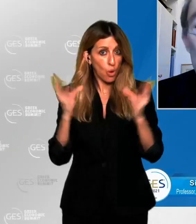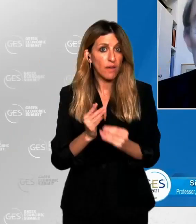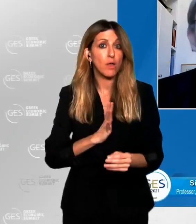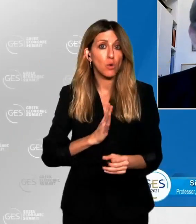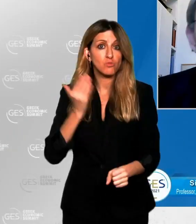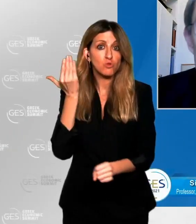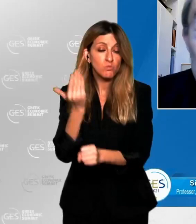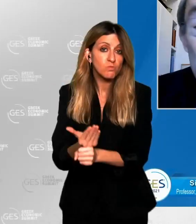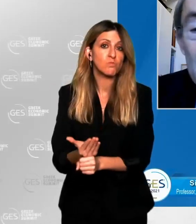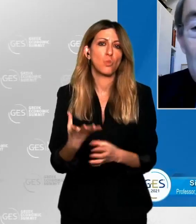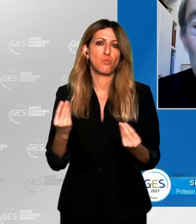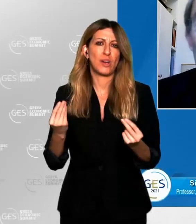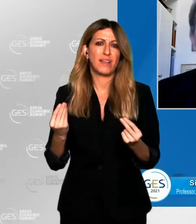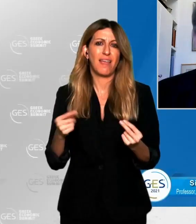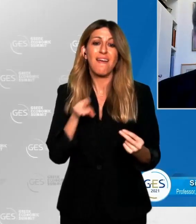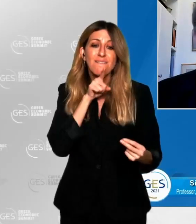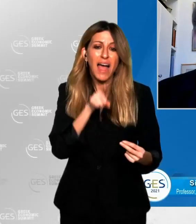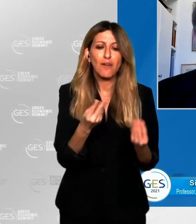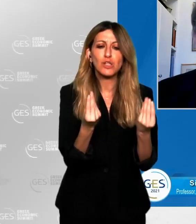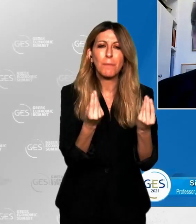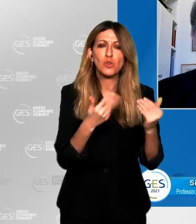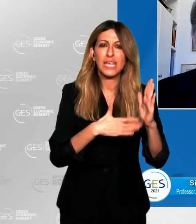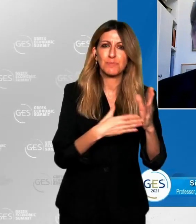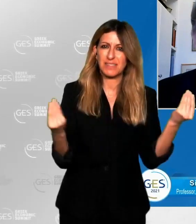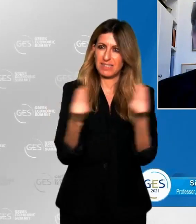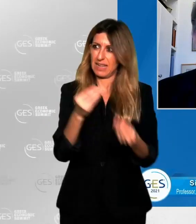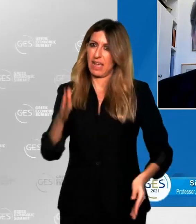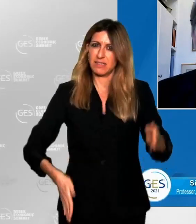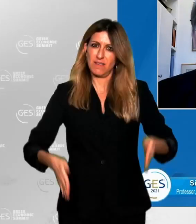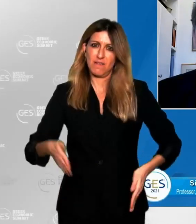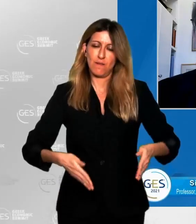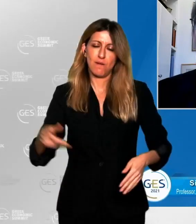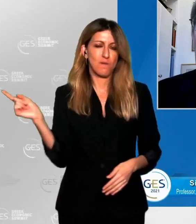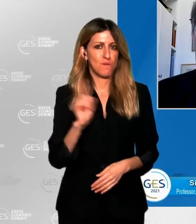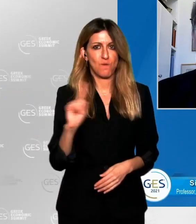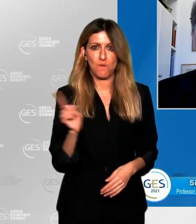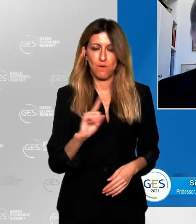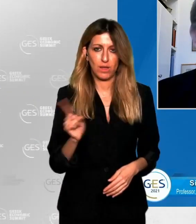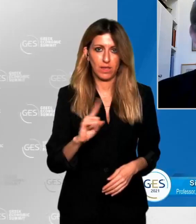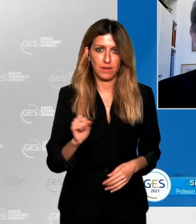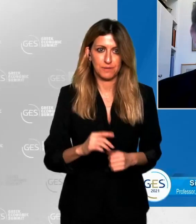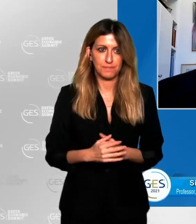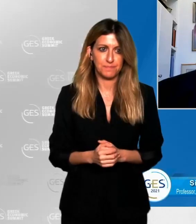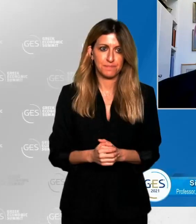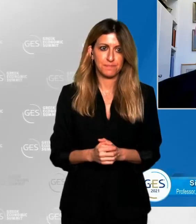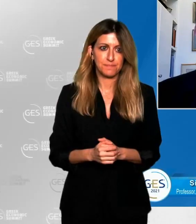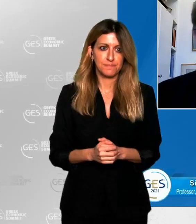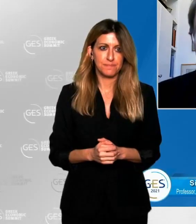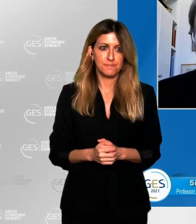by 2%, 10%, then your demand for these services rises by more than